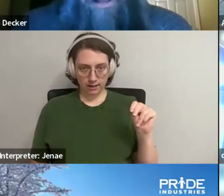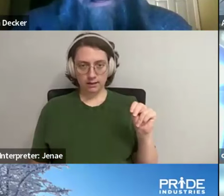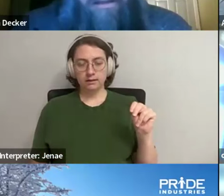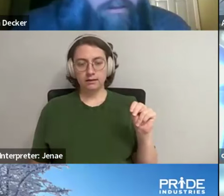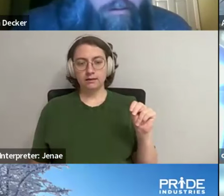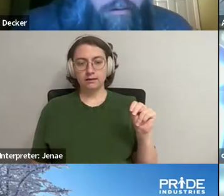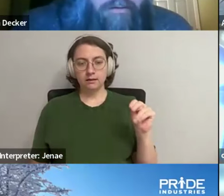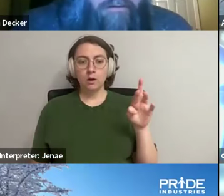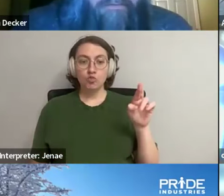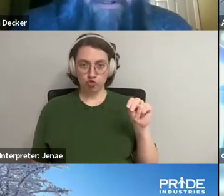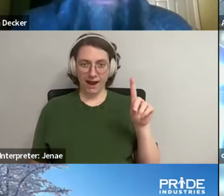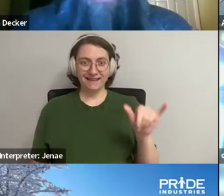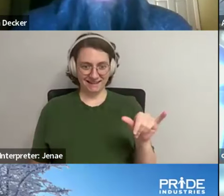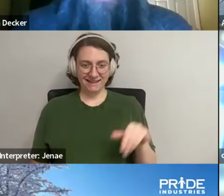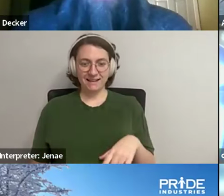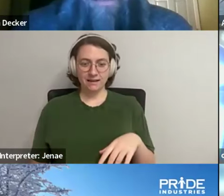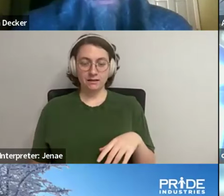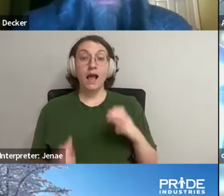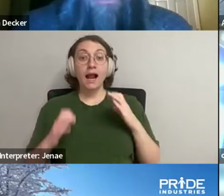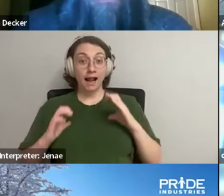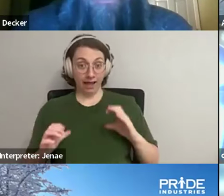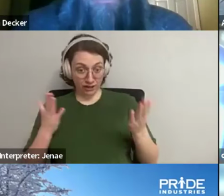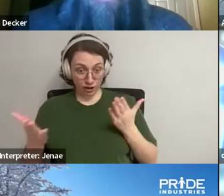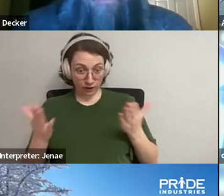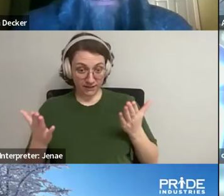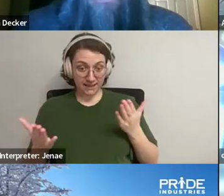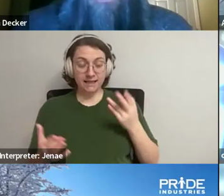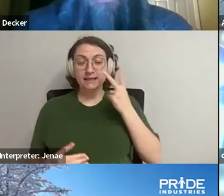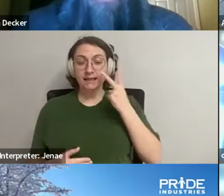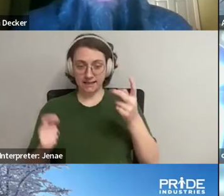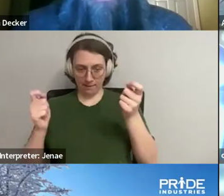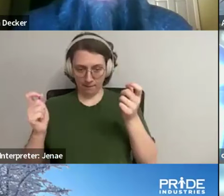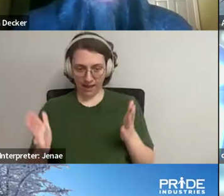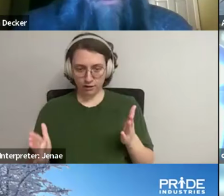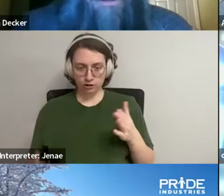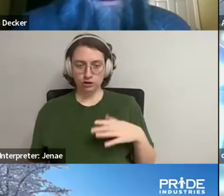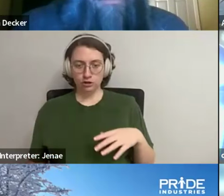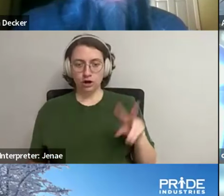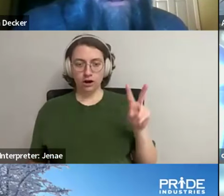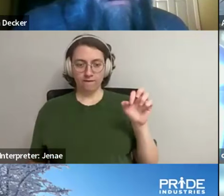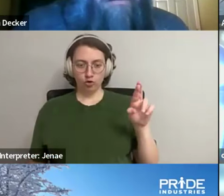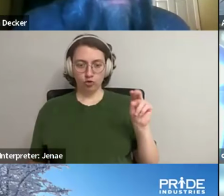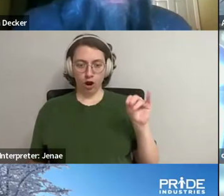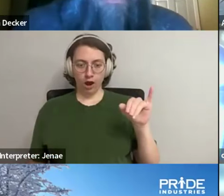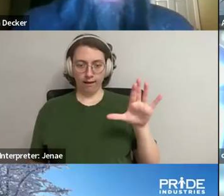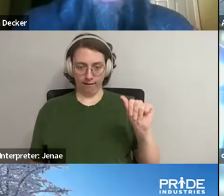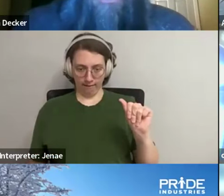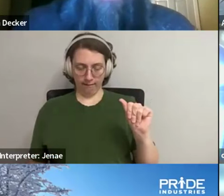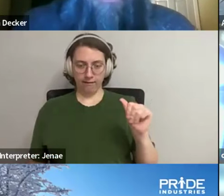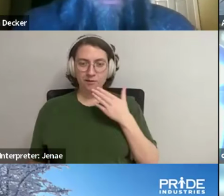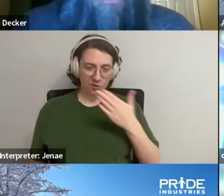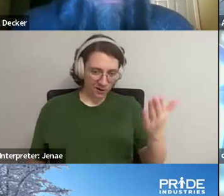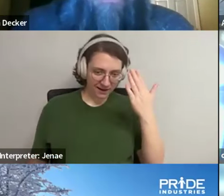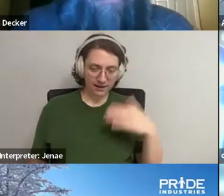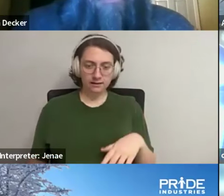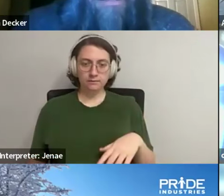and Brandy. From client services, we have our client services manager, Veronica, on. Good morning.